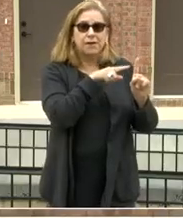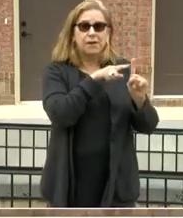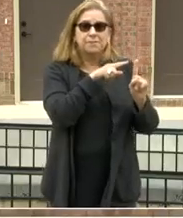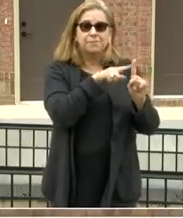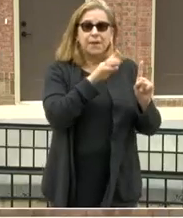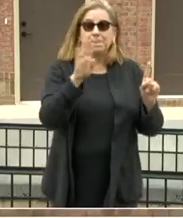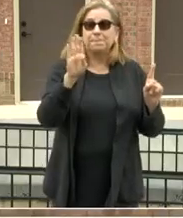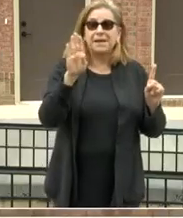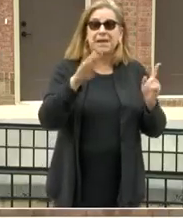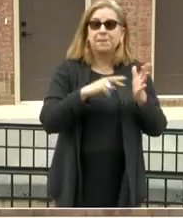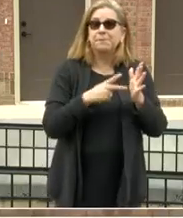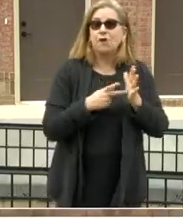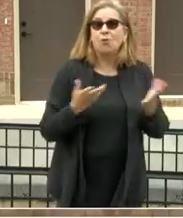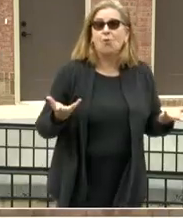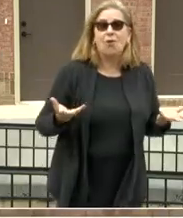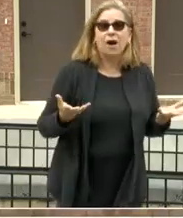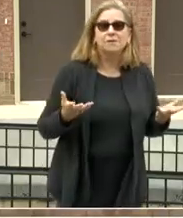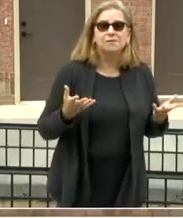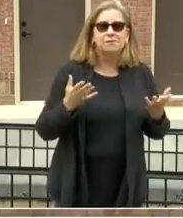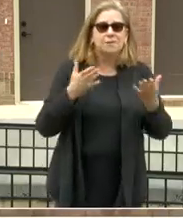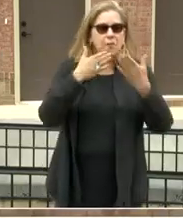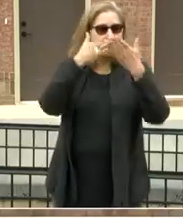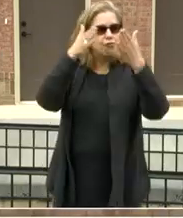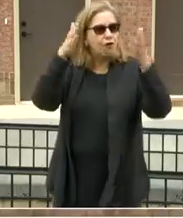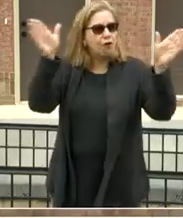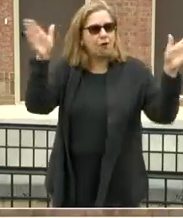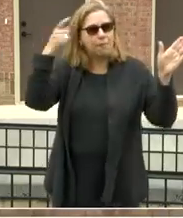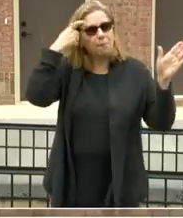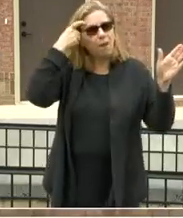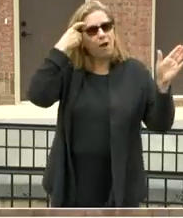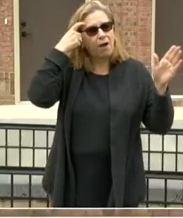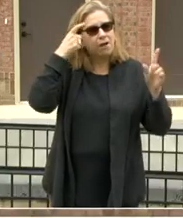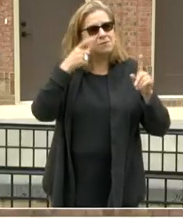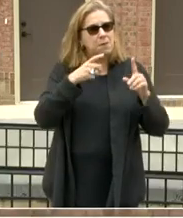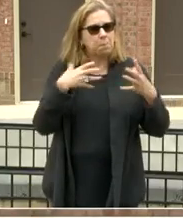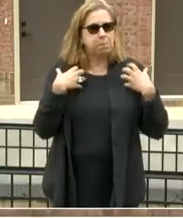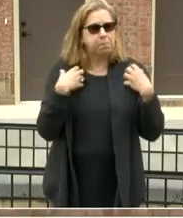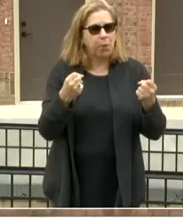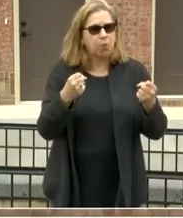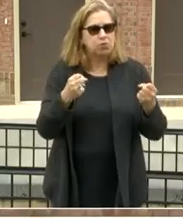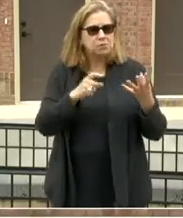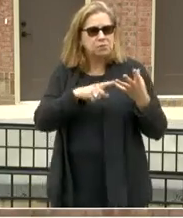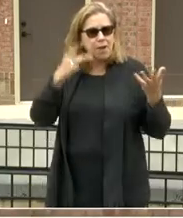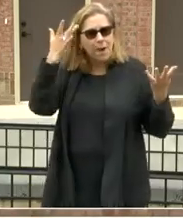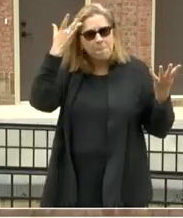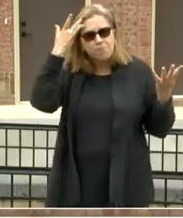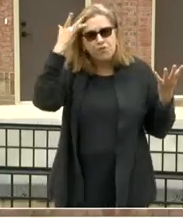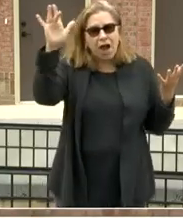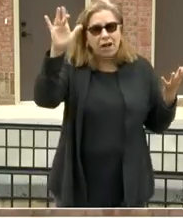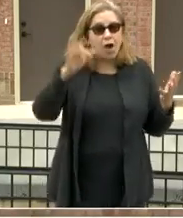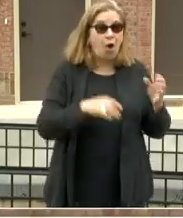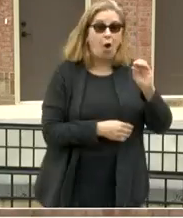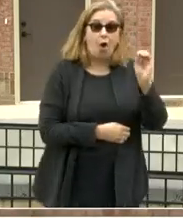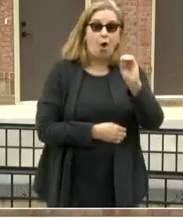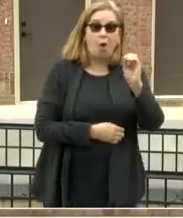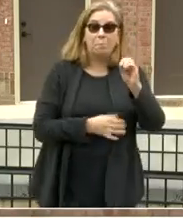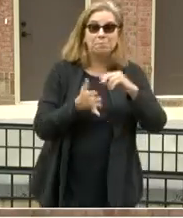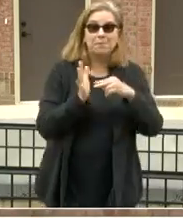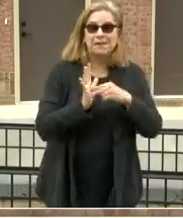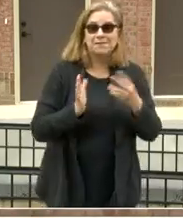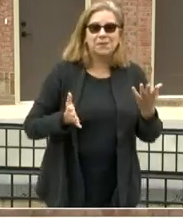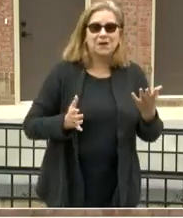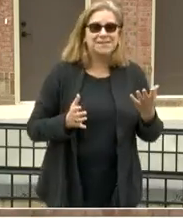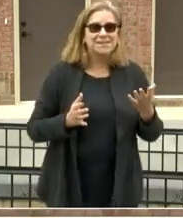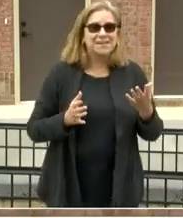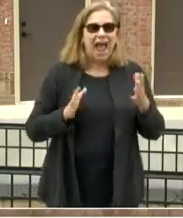is broad-minded, bold, and brilliant. The O, an outstanding organizer.